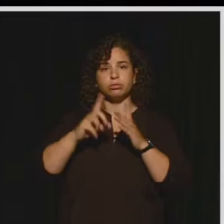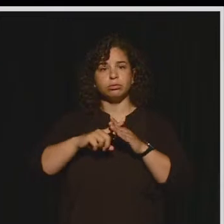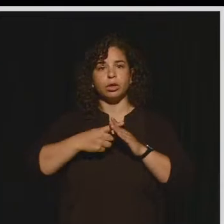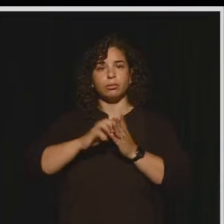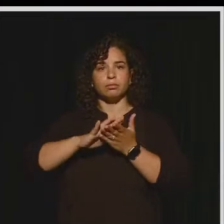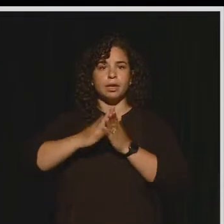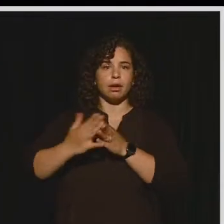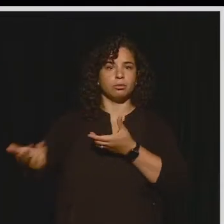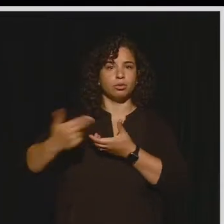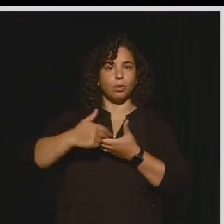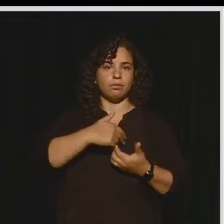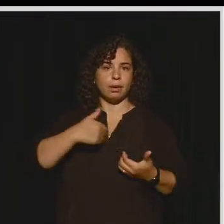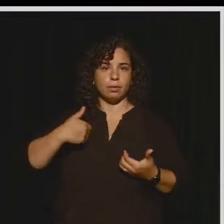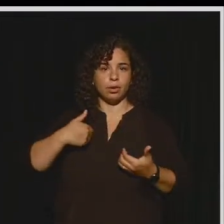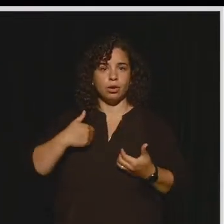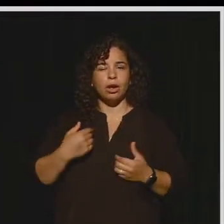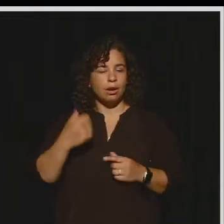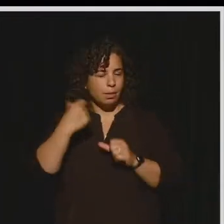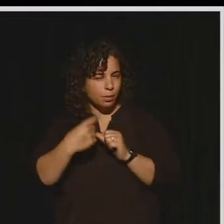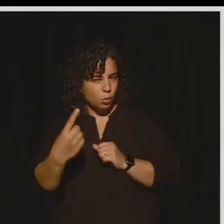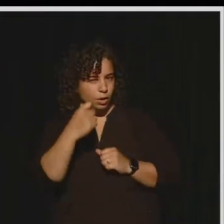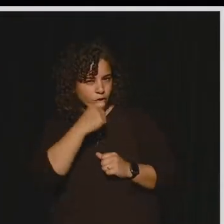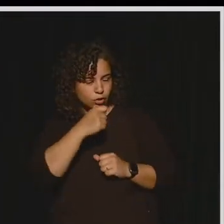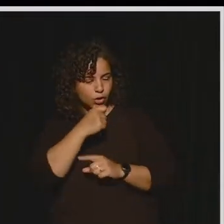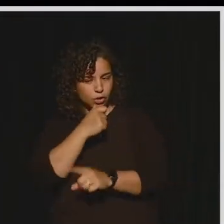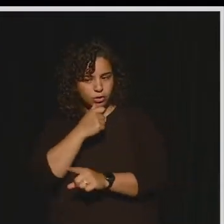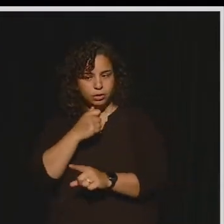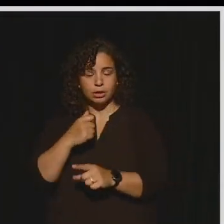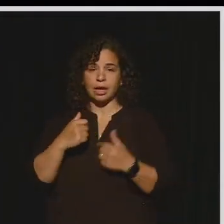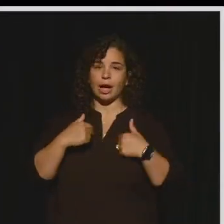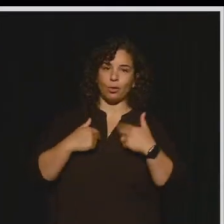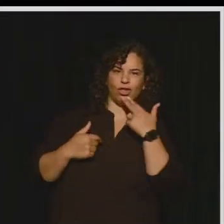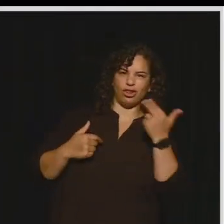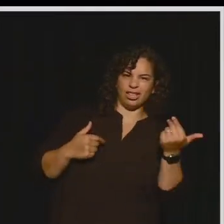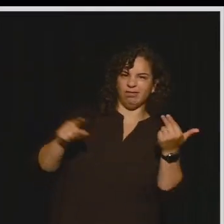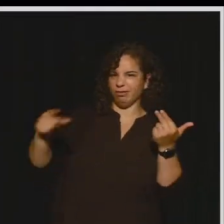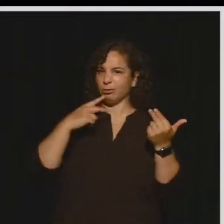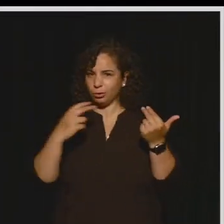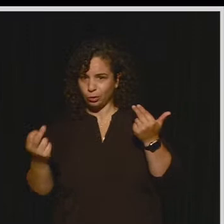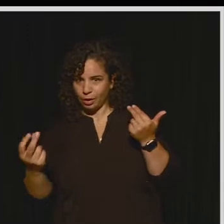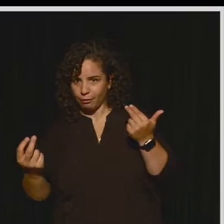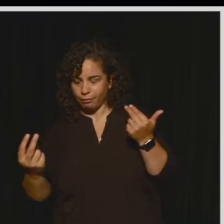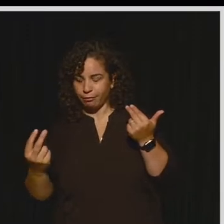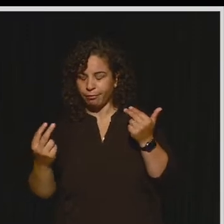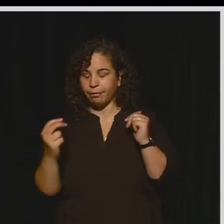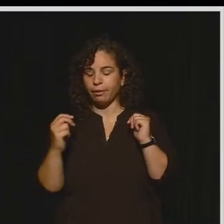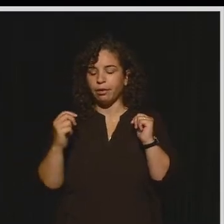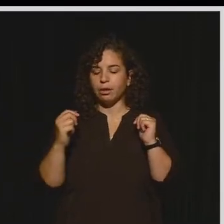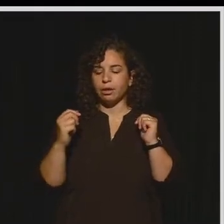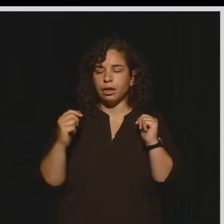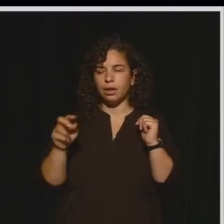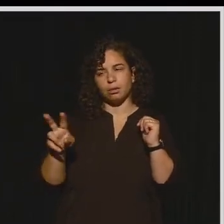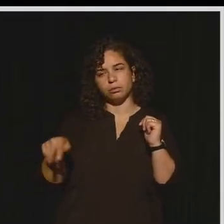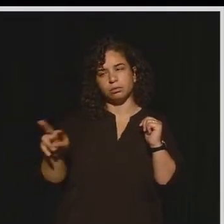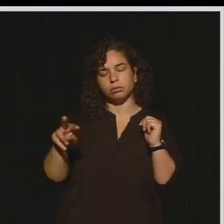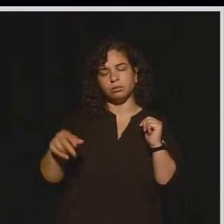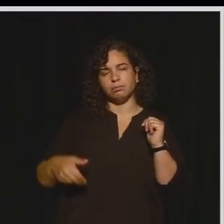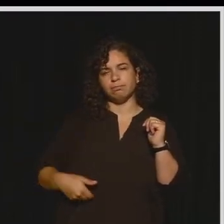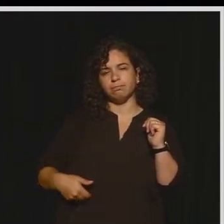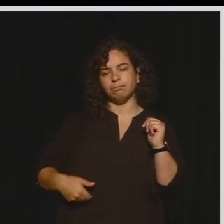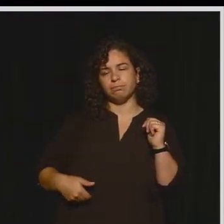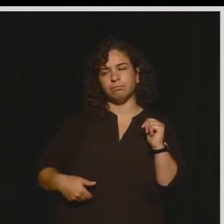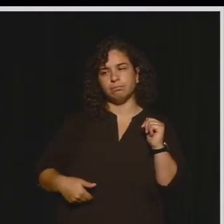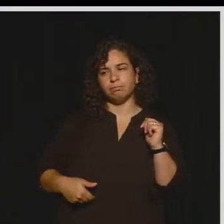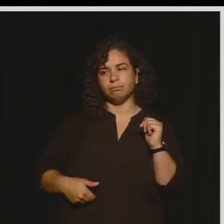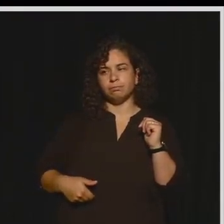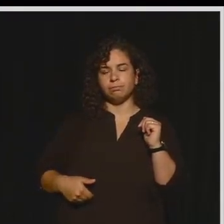this group that was being initiated, and no, I was 13, she was 12. And there was something. There was something there. We